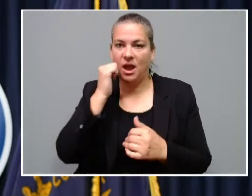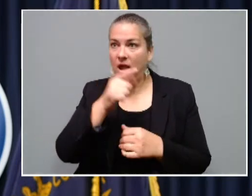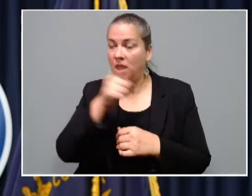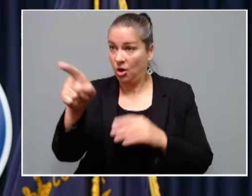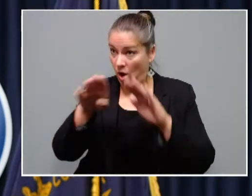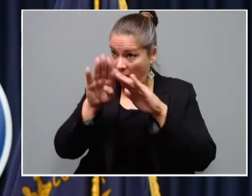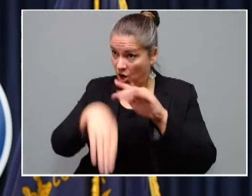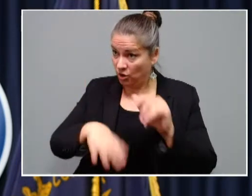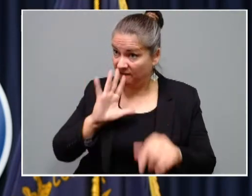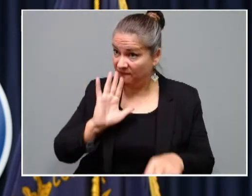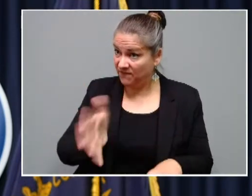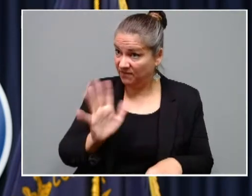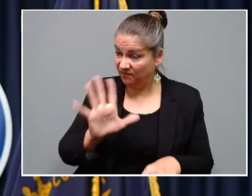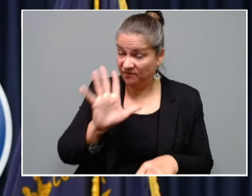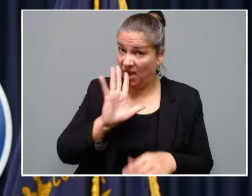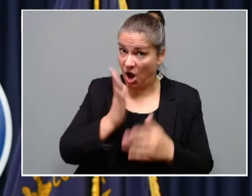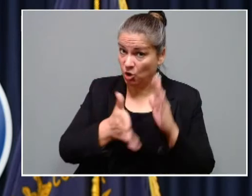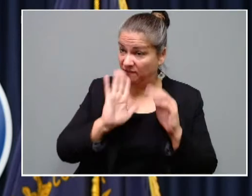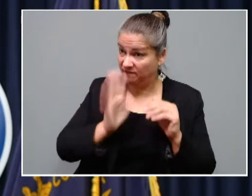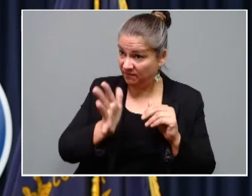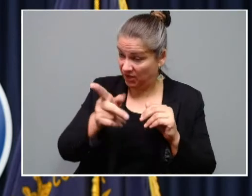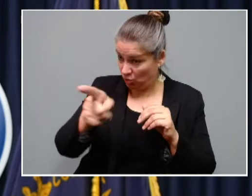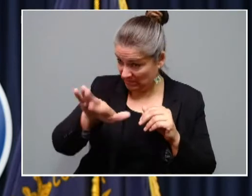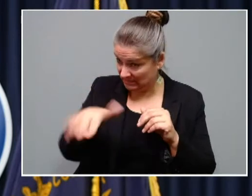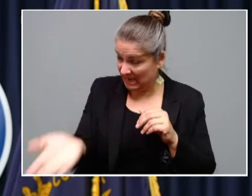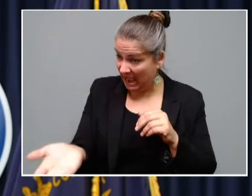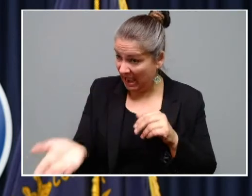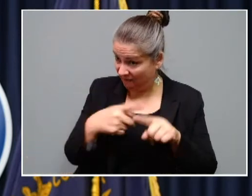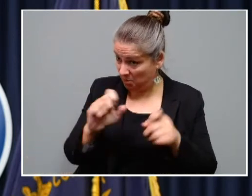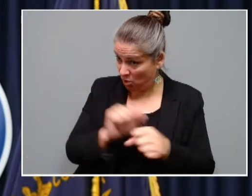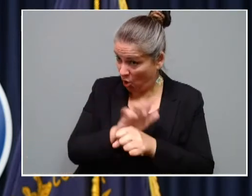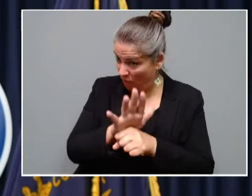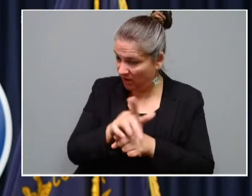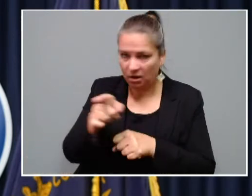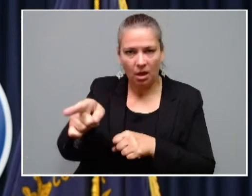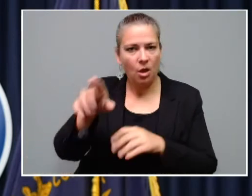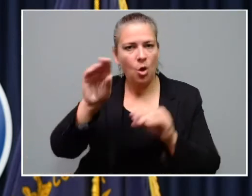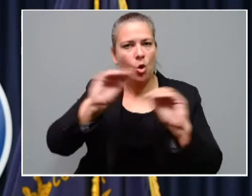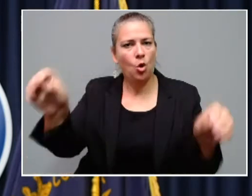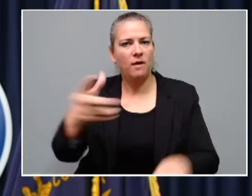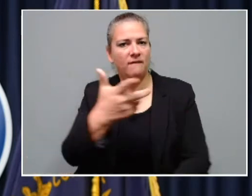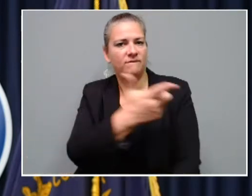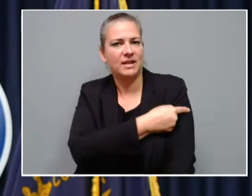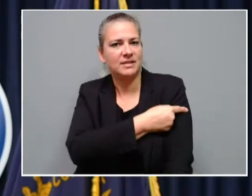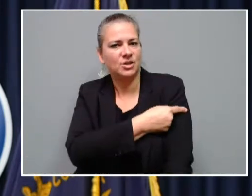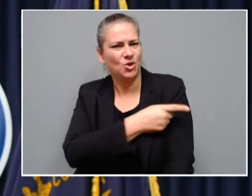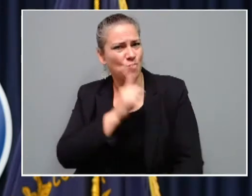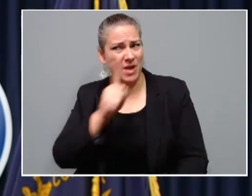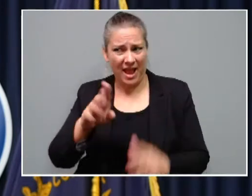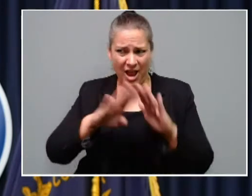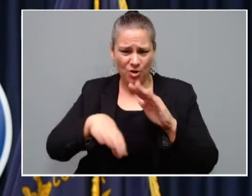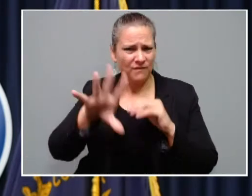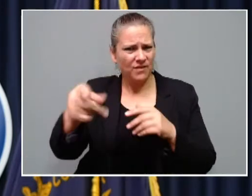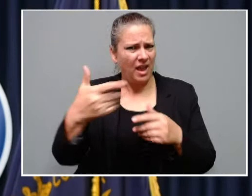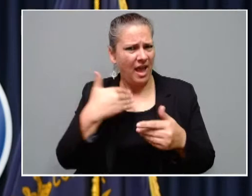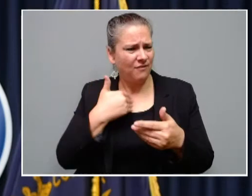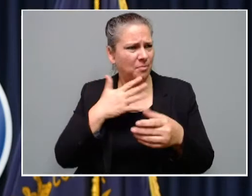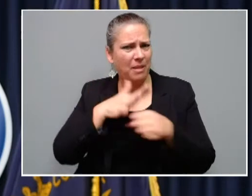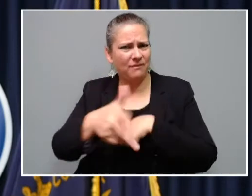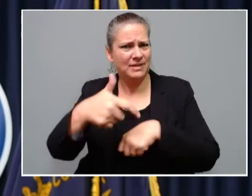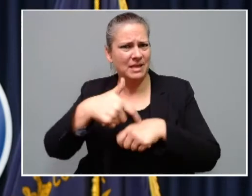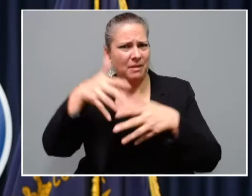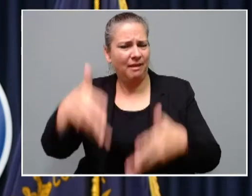all unvaccinated, passing away when they have decades left in this world. The